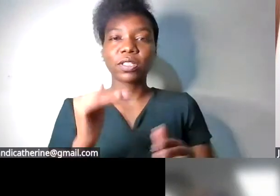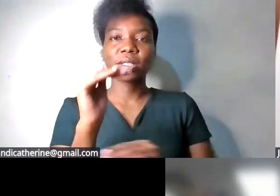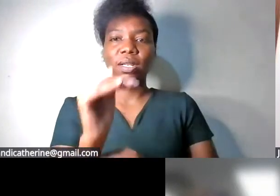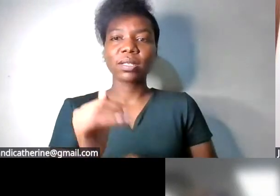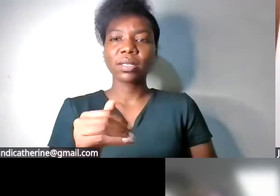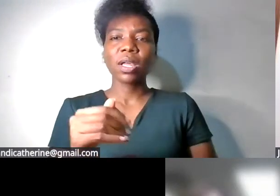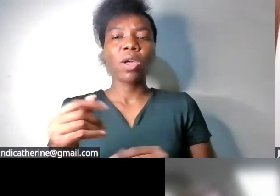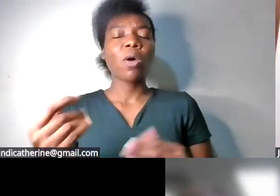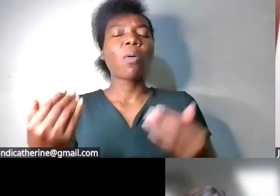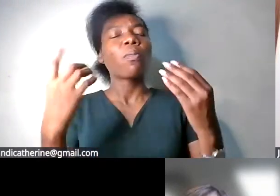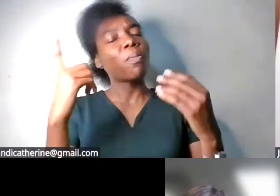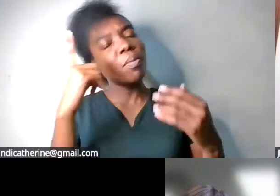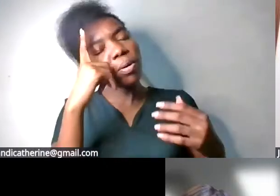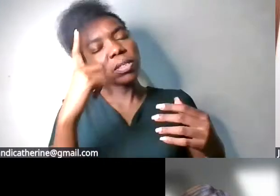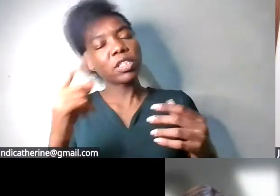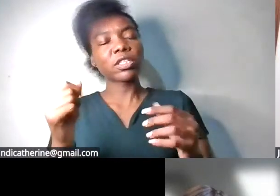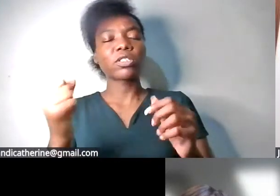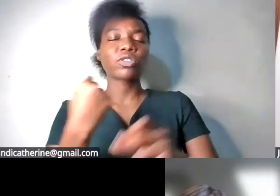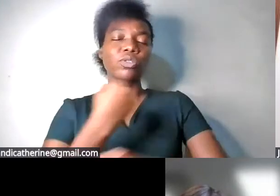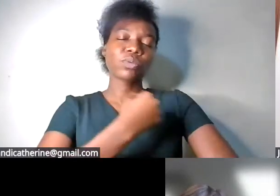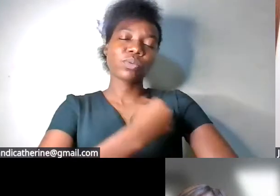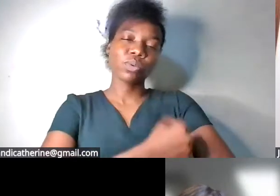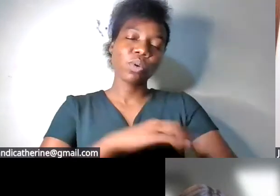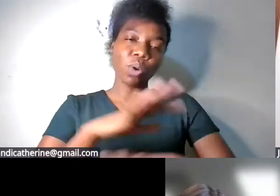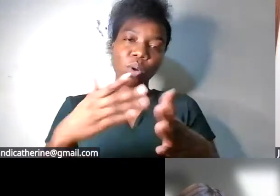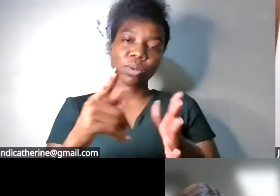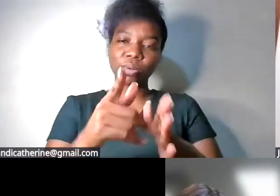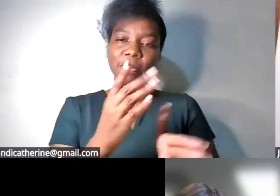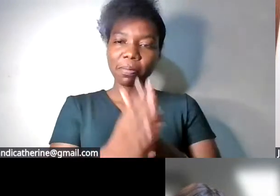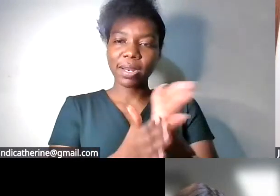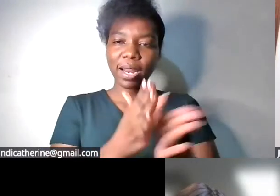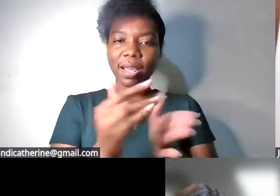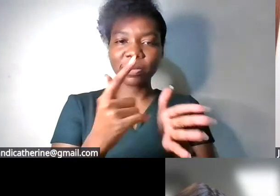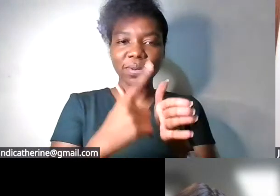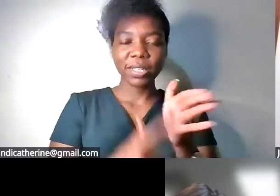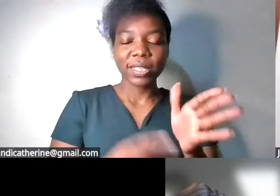or what arrangements do you have for the students whose parents